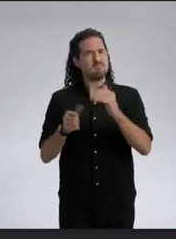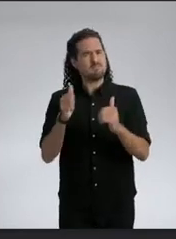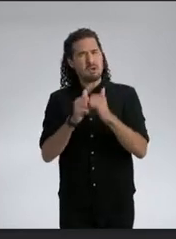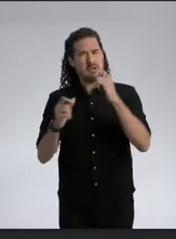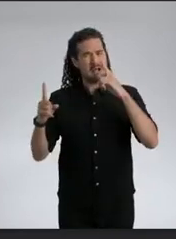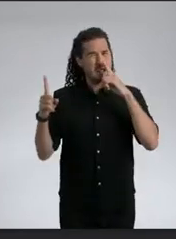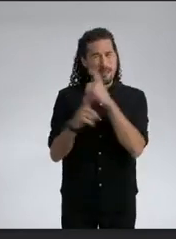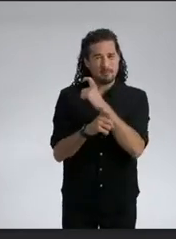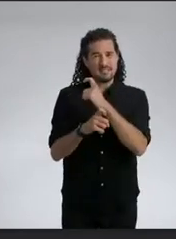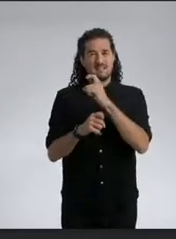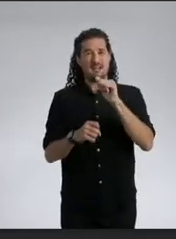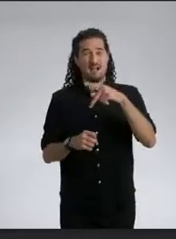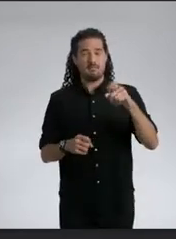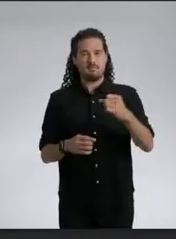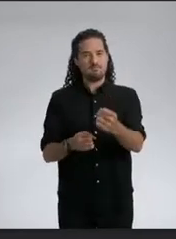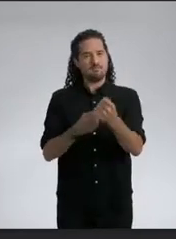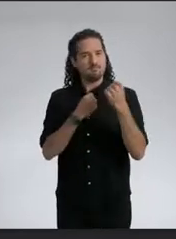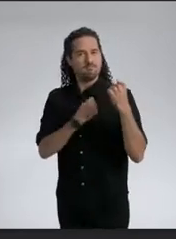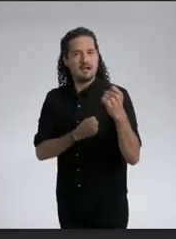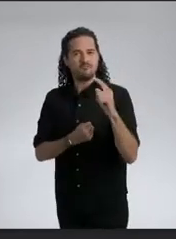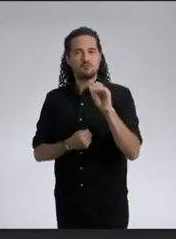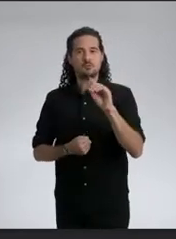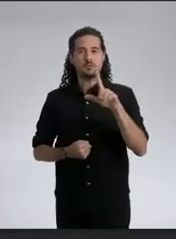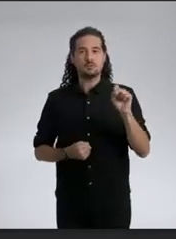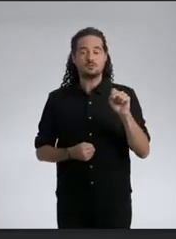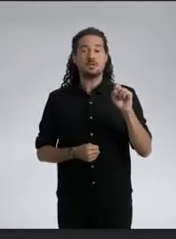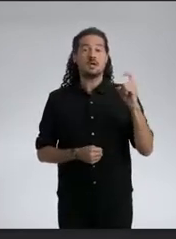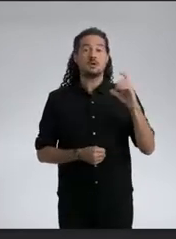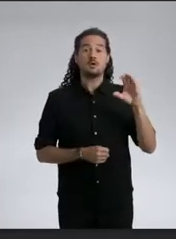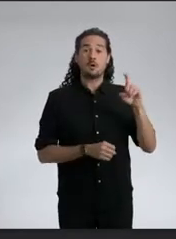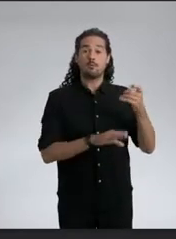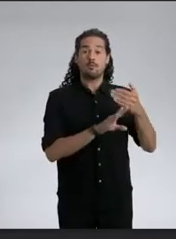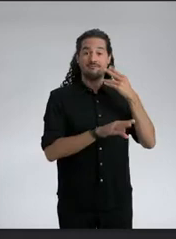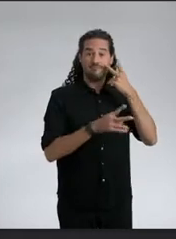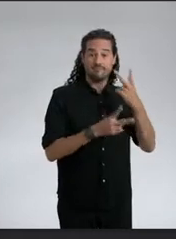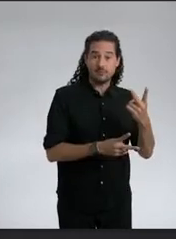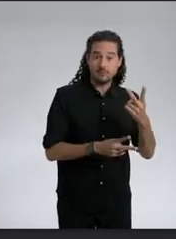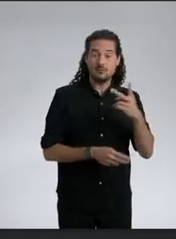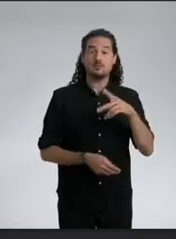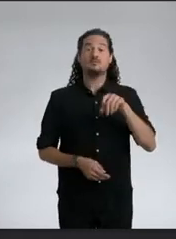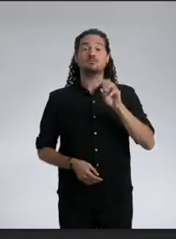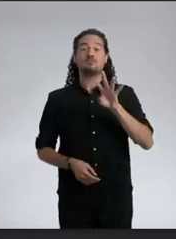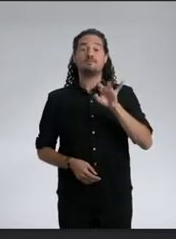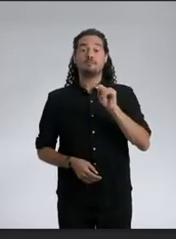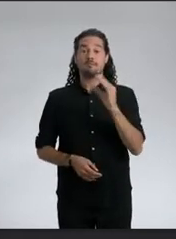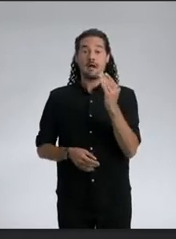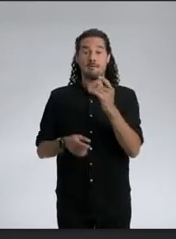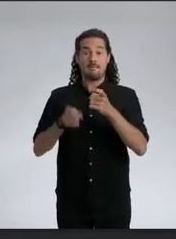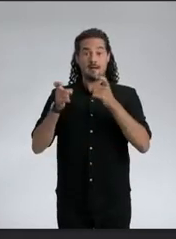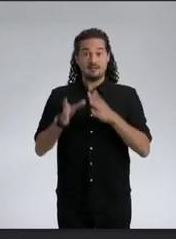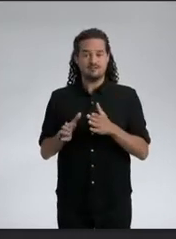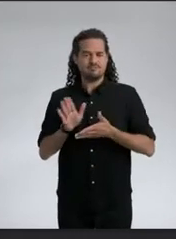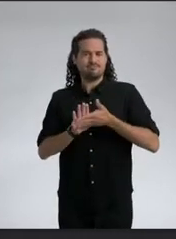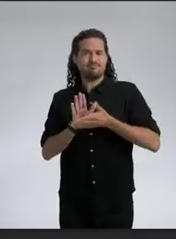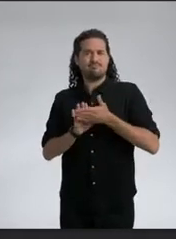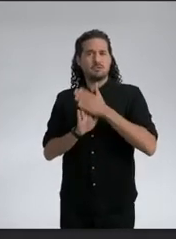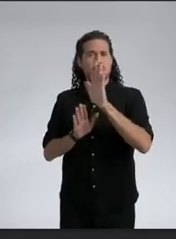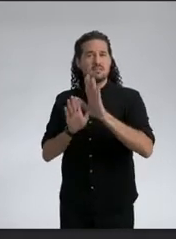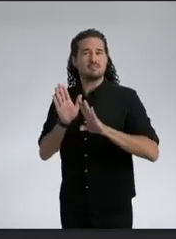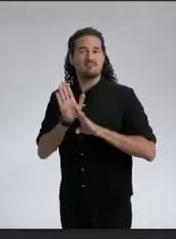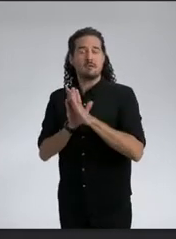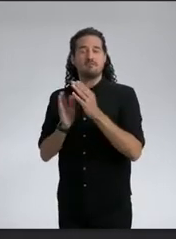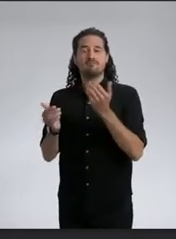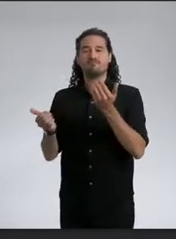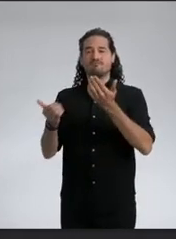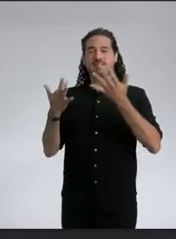Xcode previews and Swift Package Manager to accelerate your development. And it's friendly and approachable for newcomers with engaging